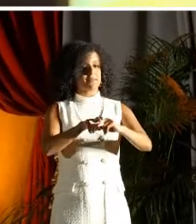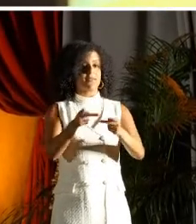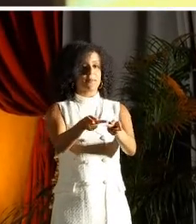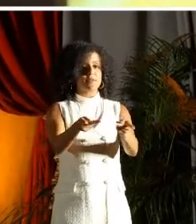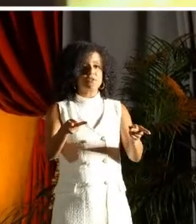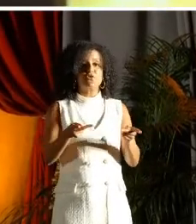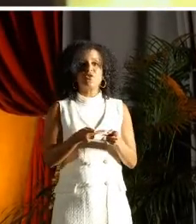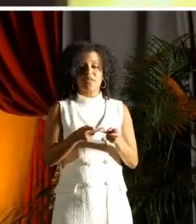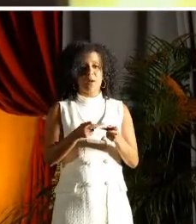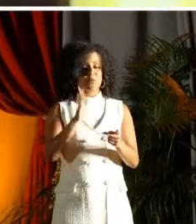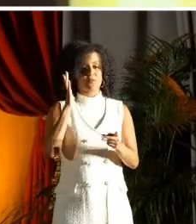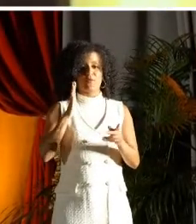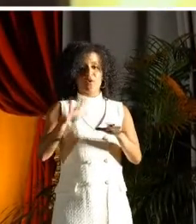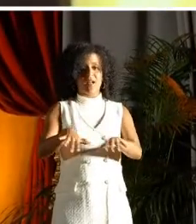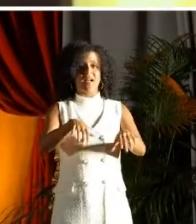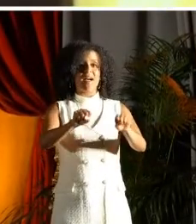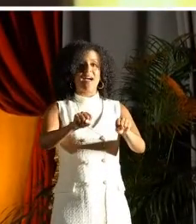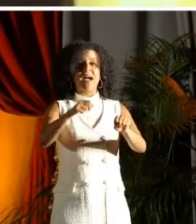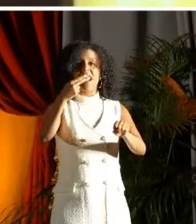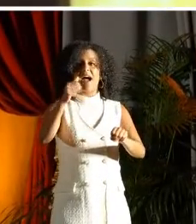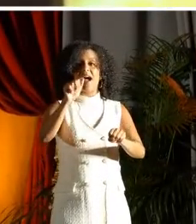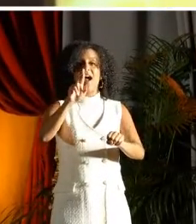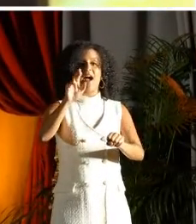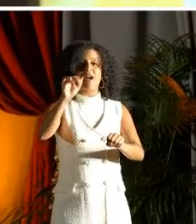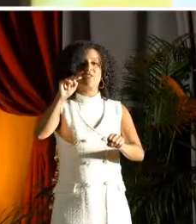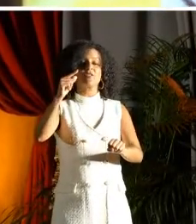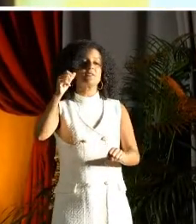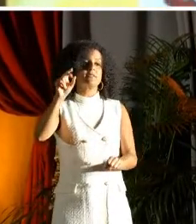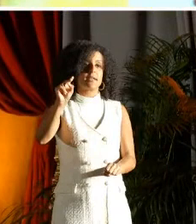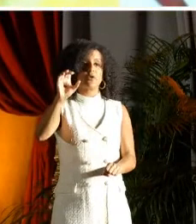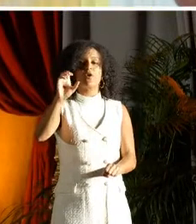that was once held by Harold Cox.